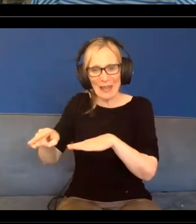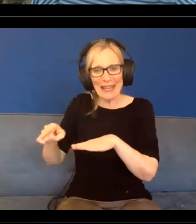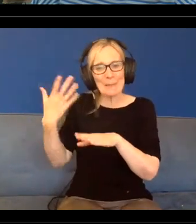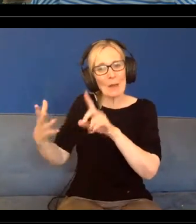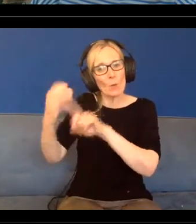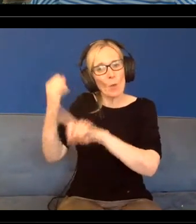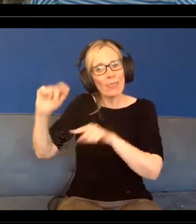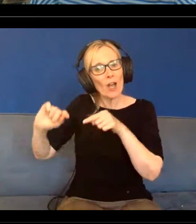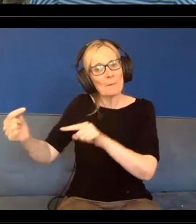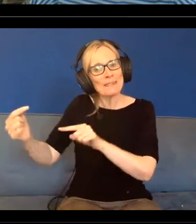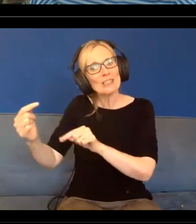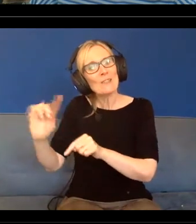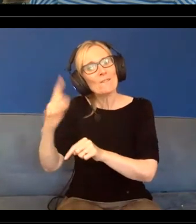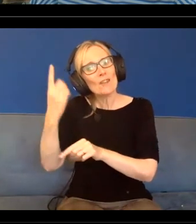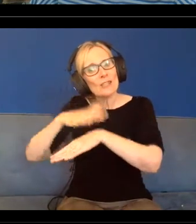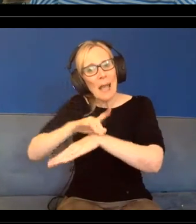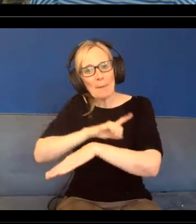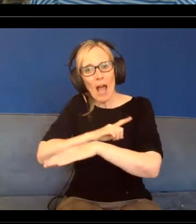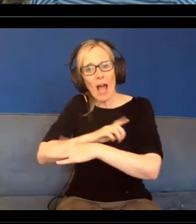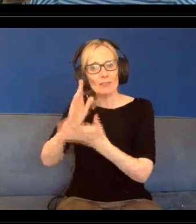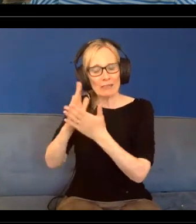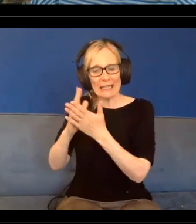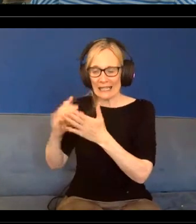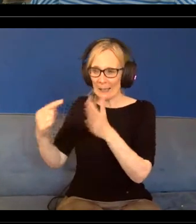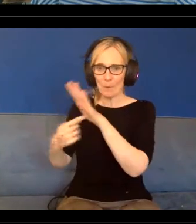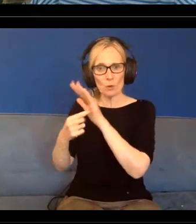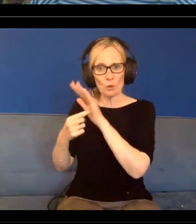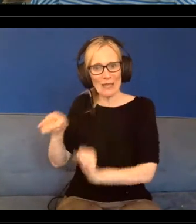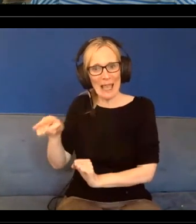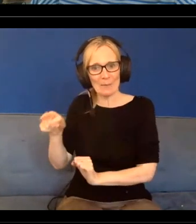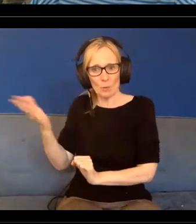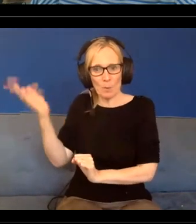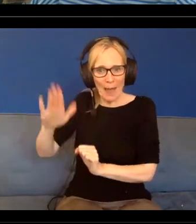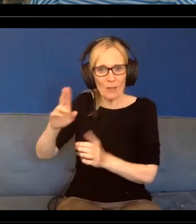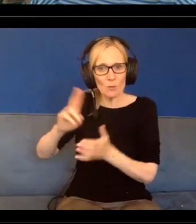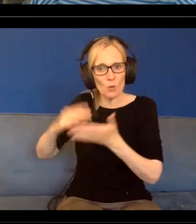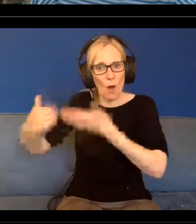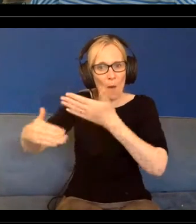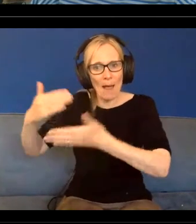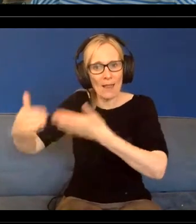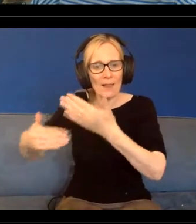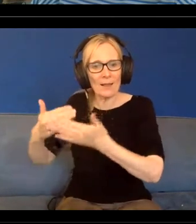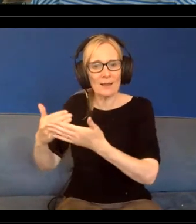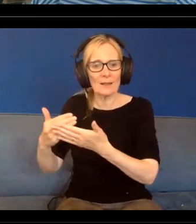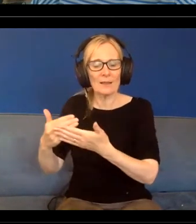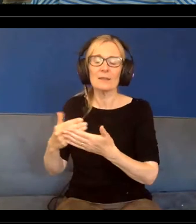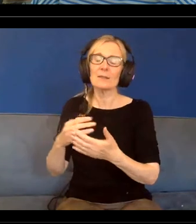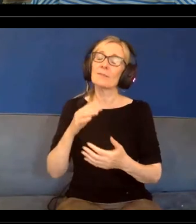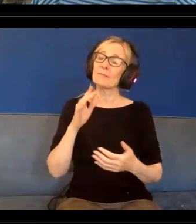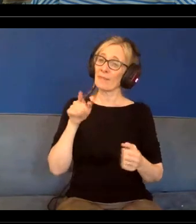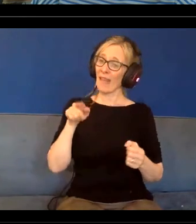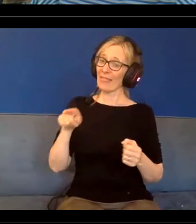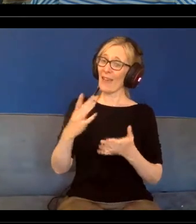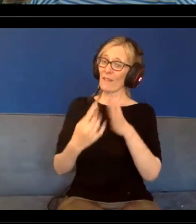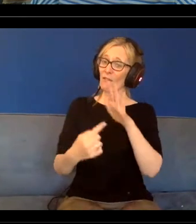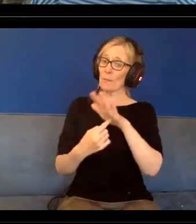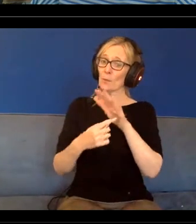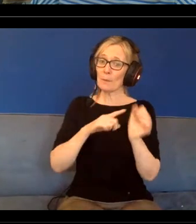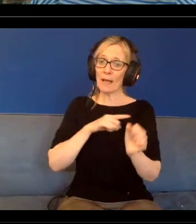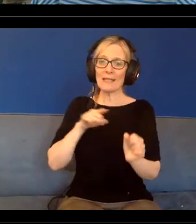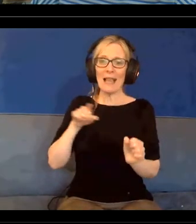back into the role that they had, and often that is particularly important because they will have an affinity with